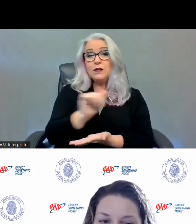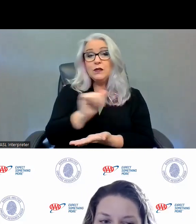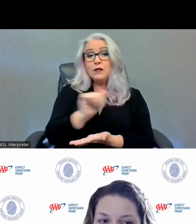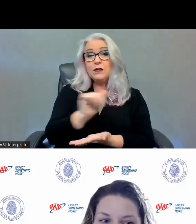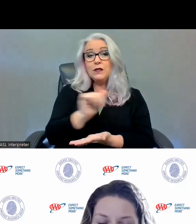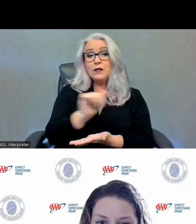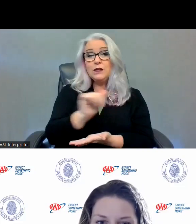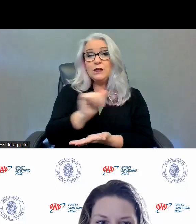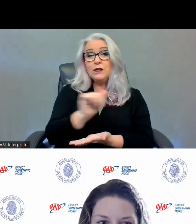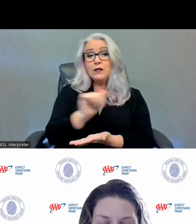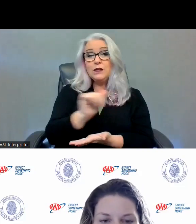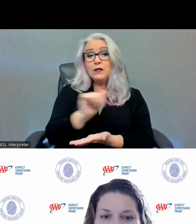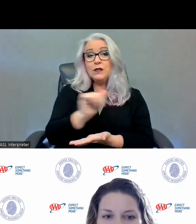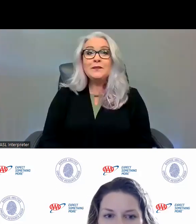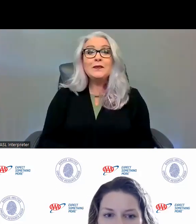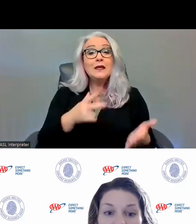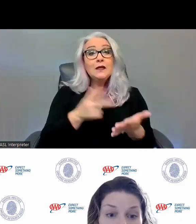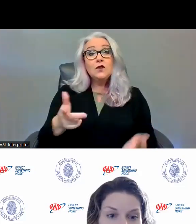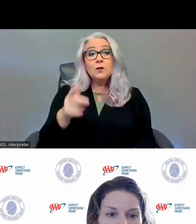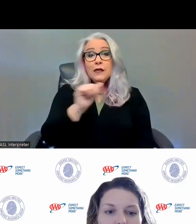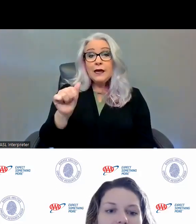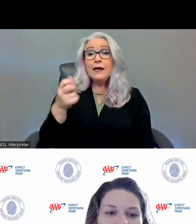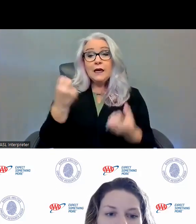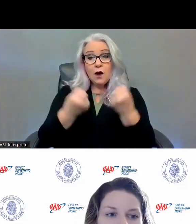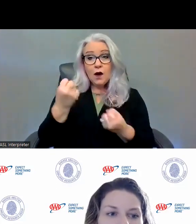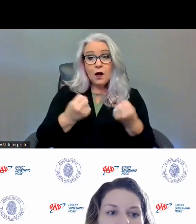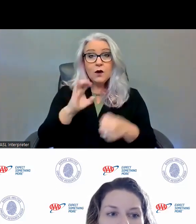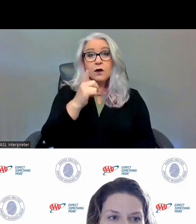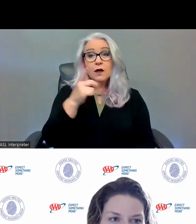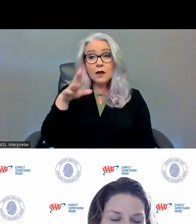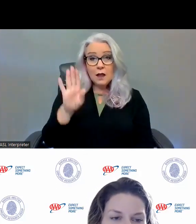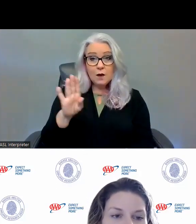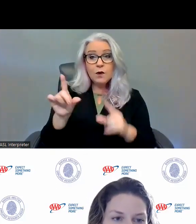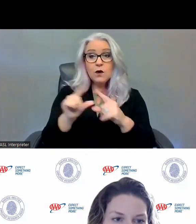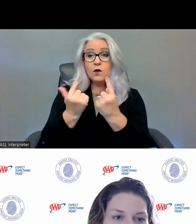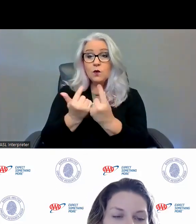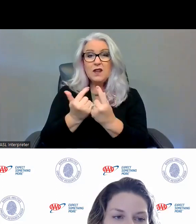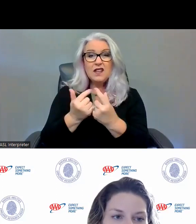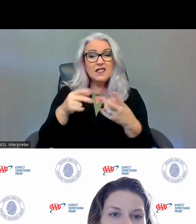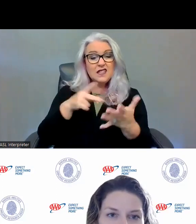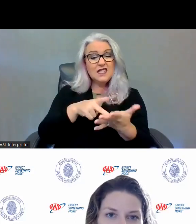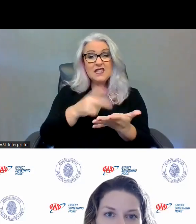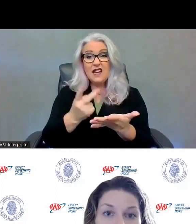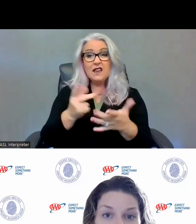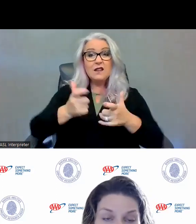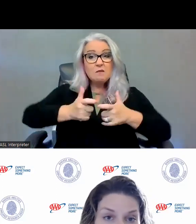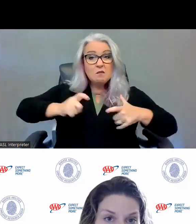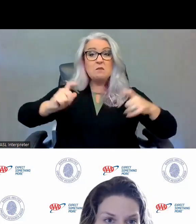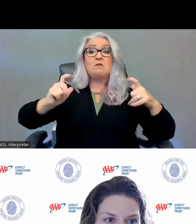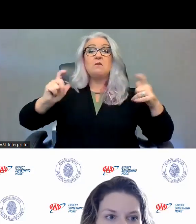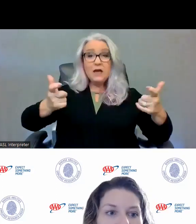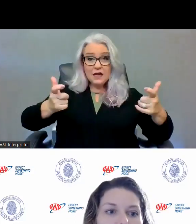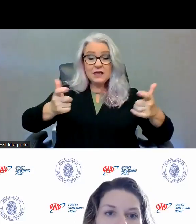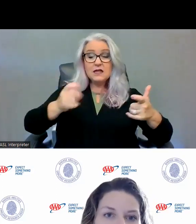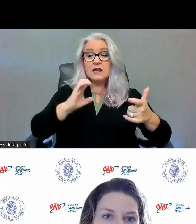So AAA, the Auto Club Group, is the second largest club underneath the AAA national